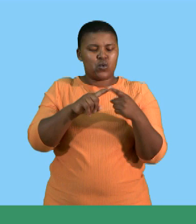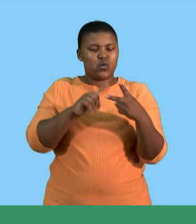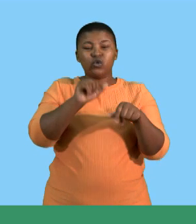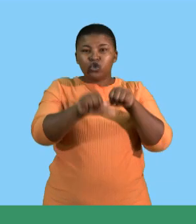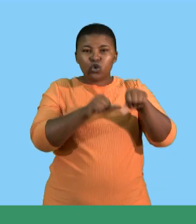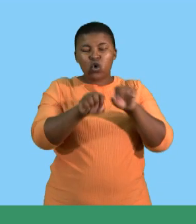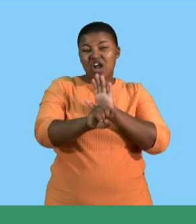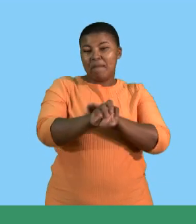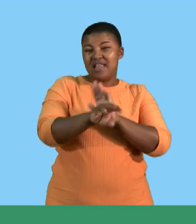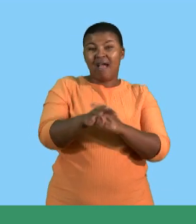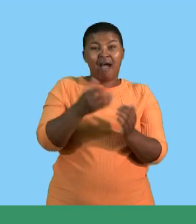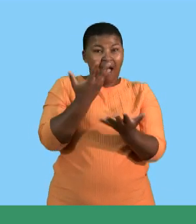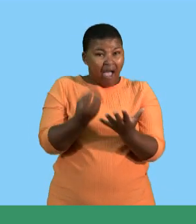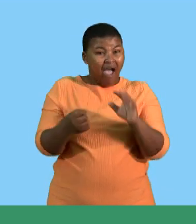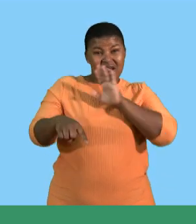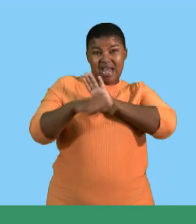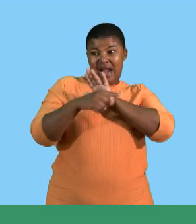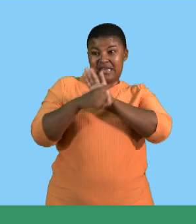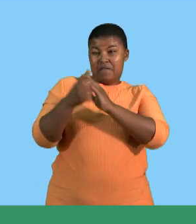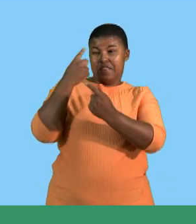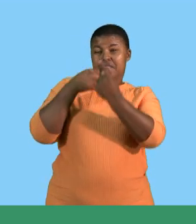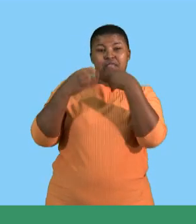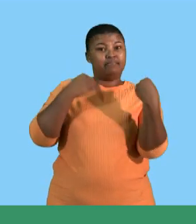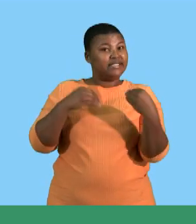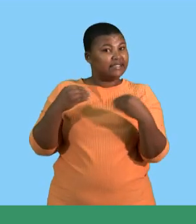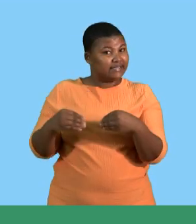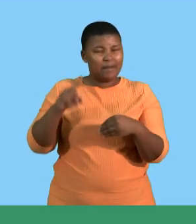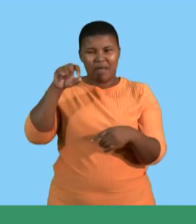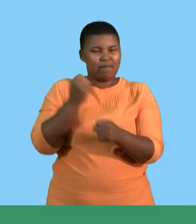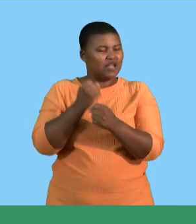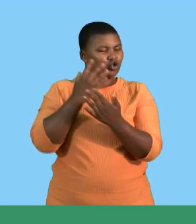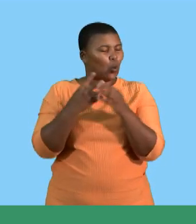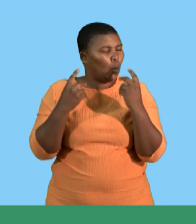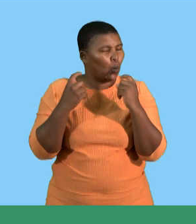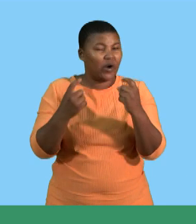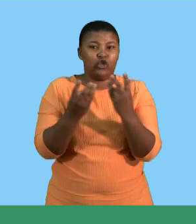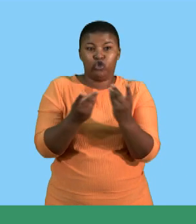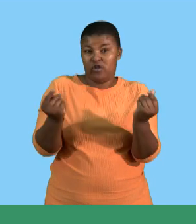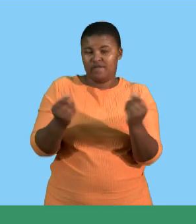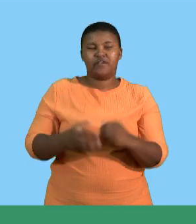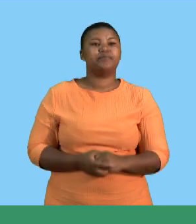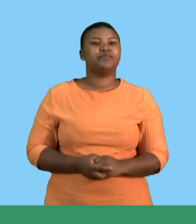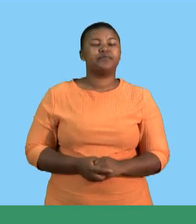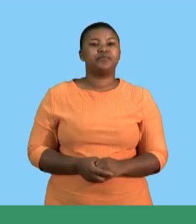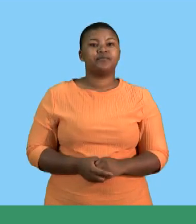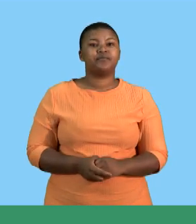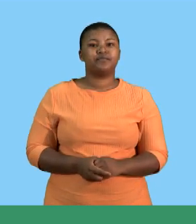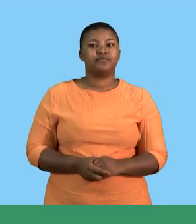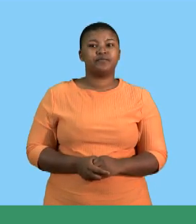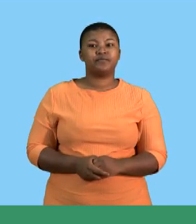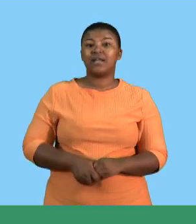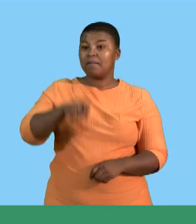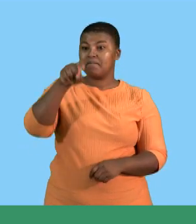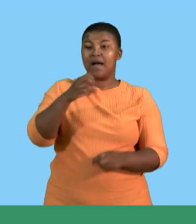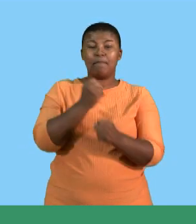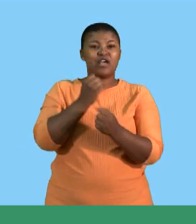that might have a negative effect on the business must be quickly dealt with. So again, damage control. Then they must